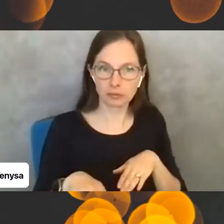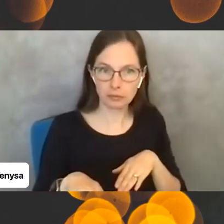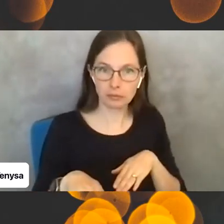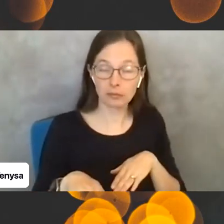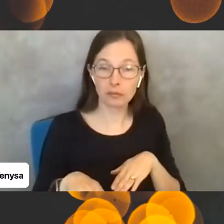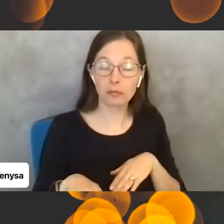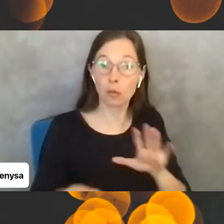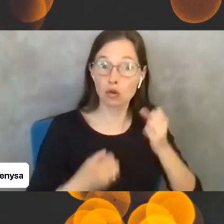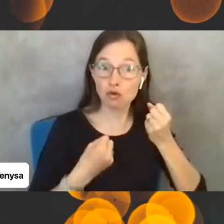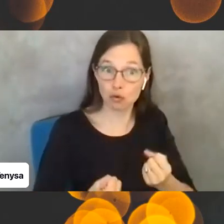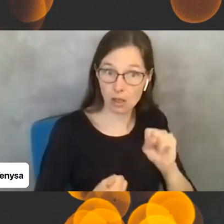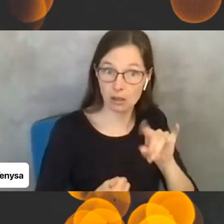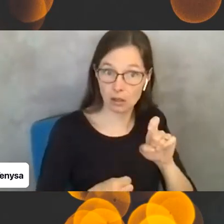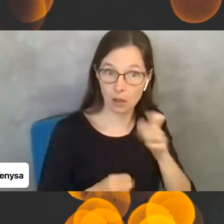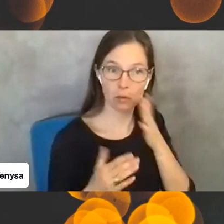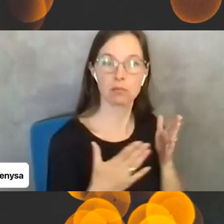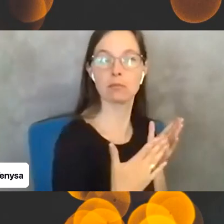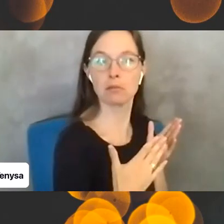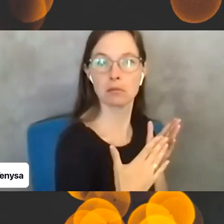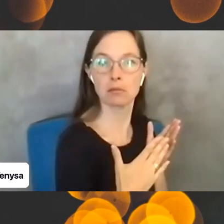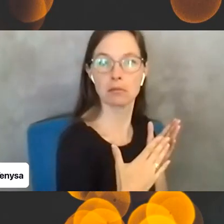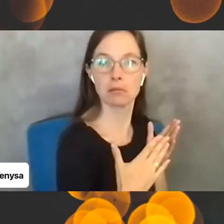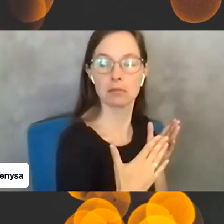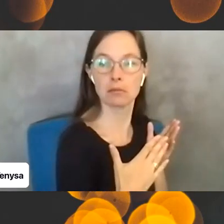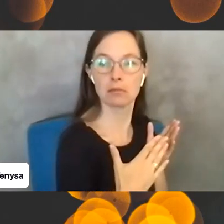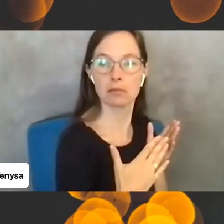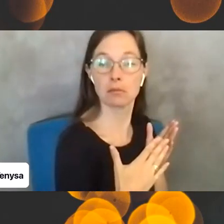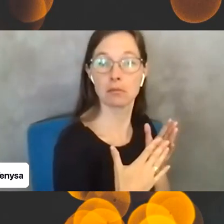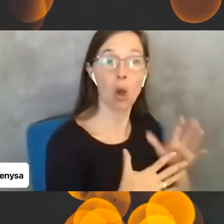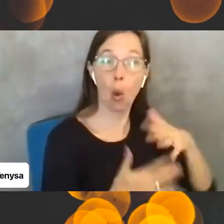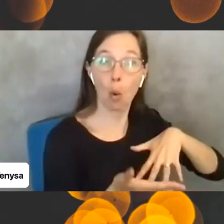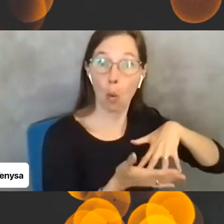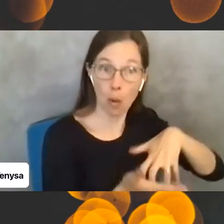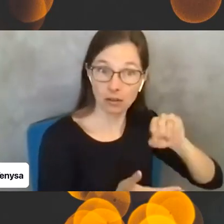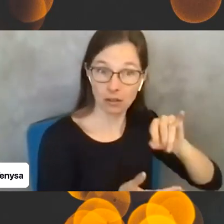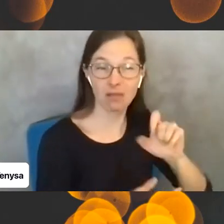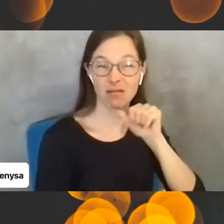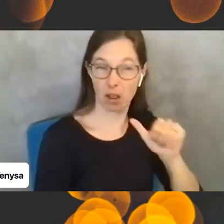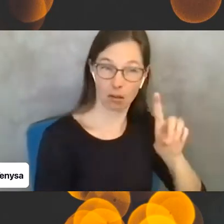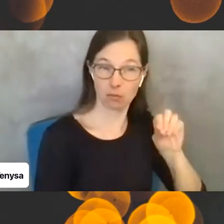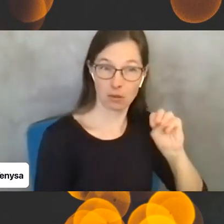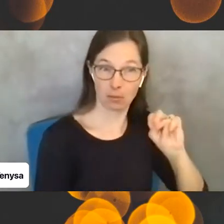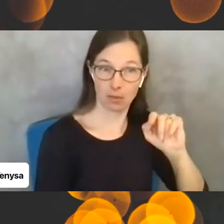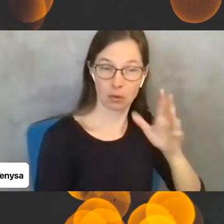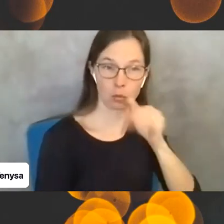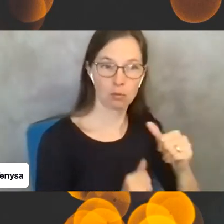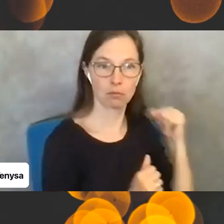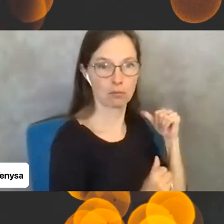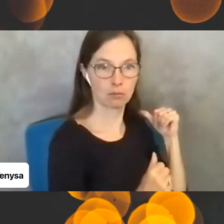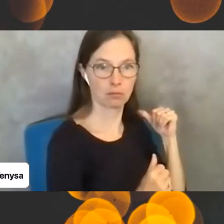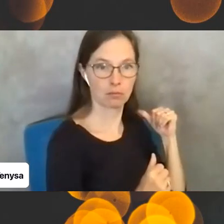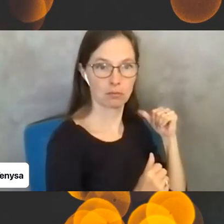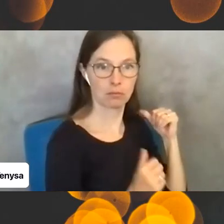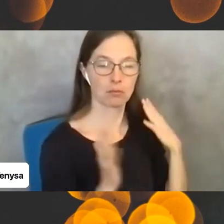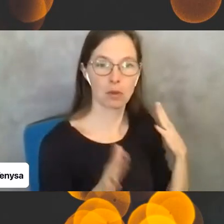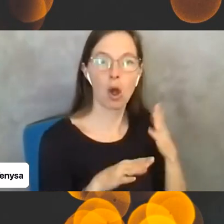dominant side facing forwards, and then your non-dominant side facing to the other side. So you're making an